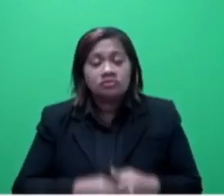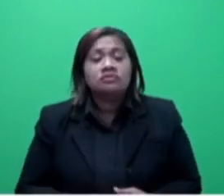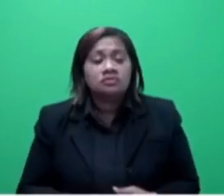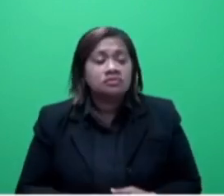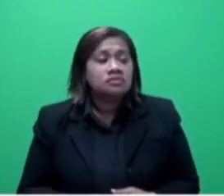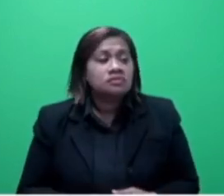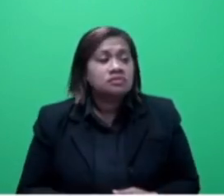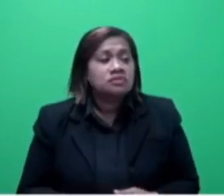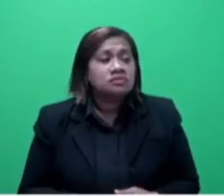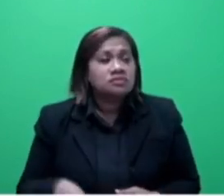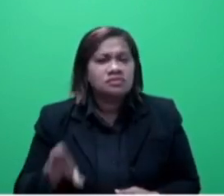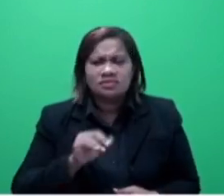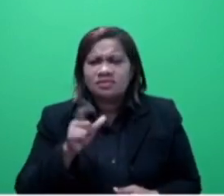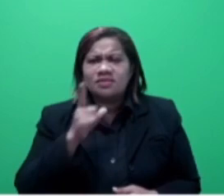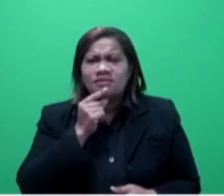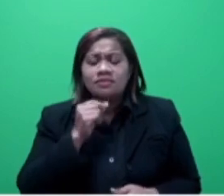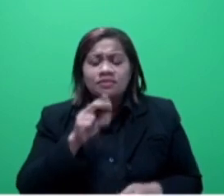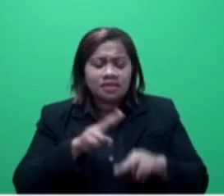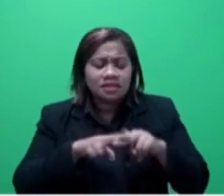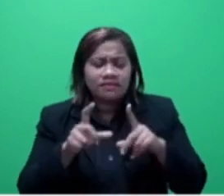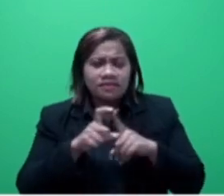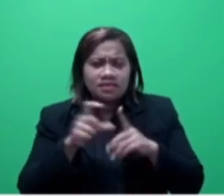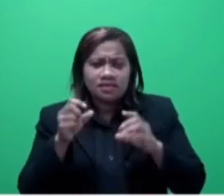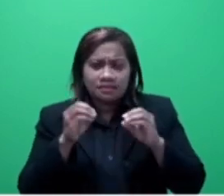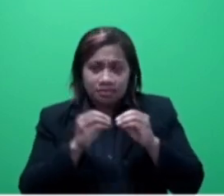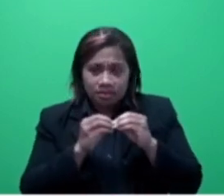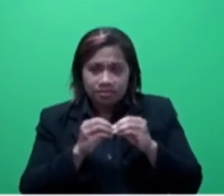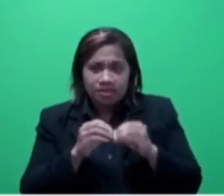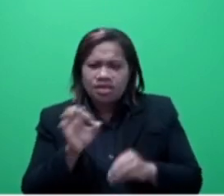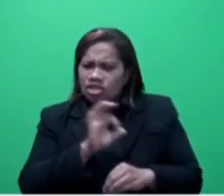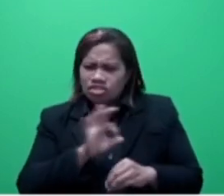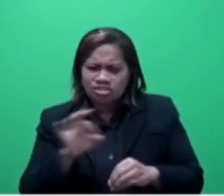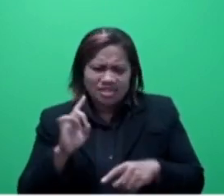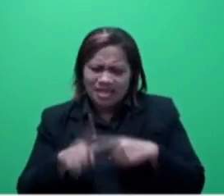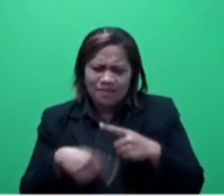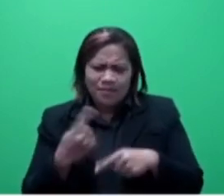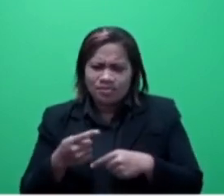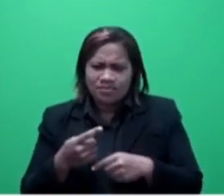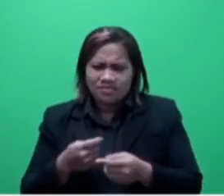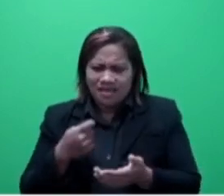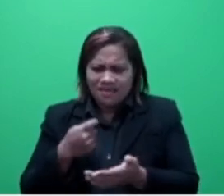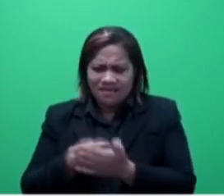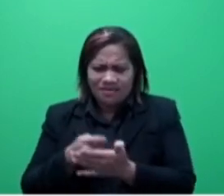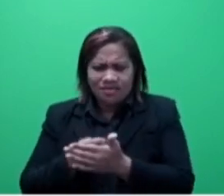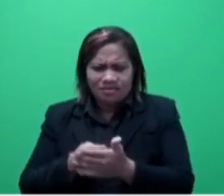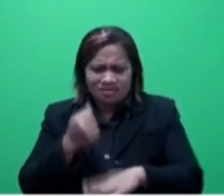by FDB. It has nothing to do with a guarantee, Honourable Speaker, sir. Absolutely nothing to do with it.